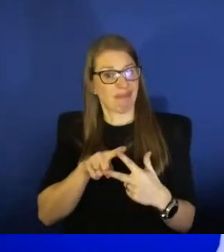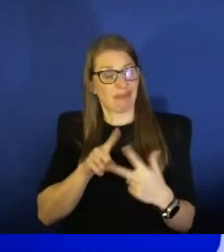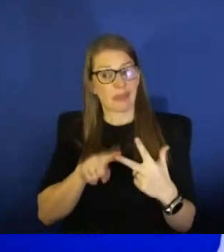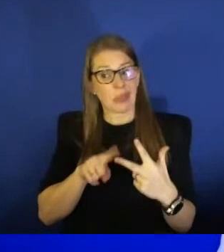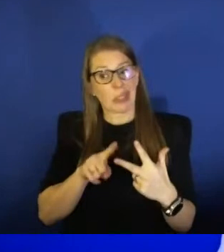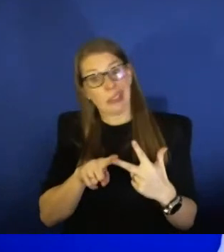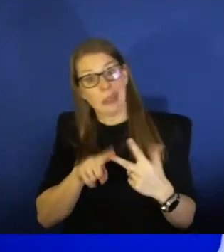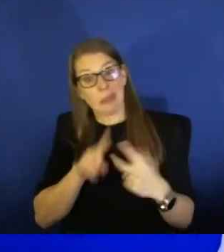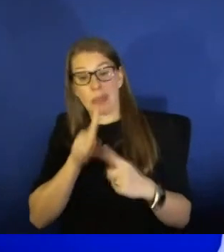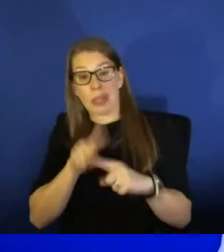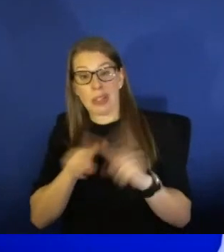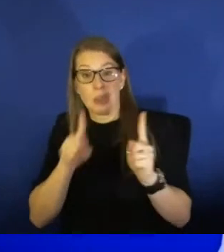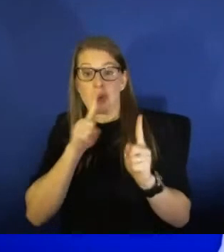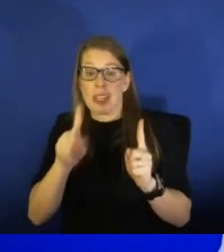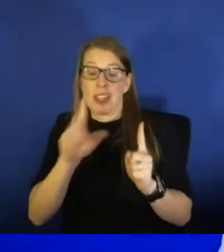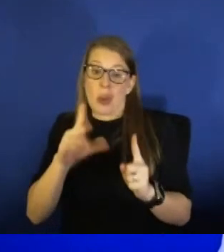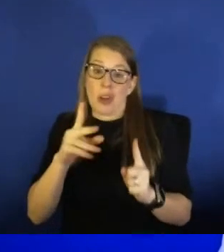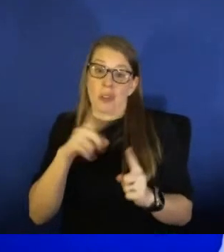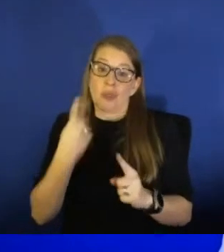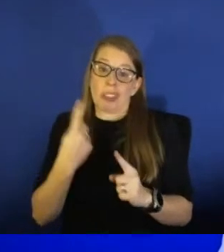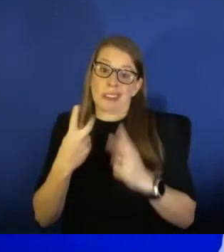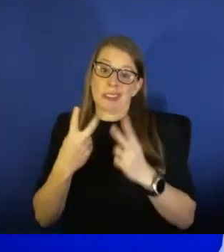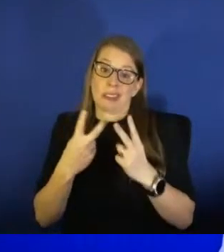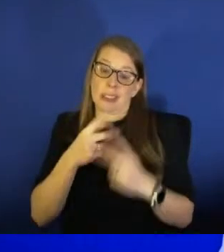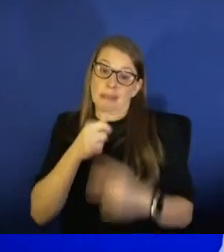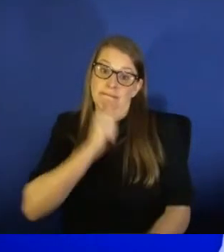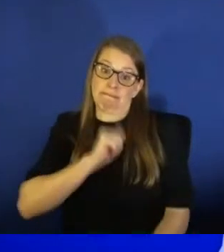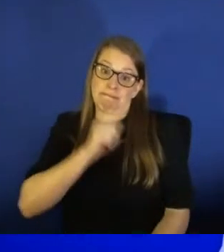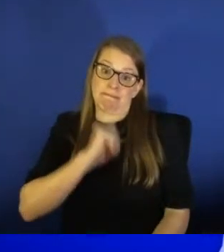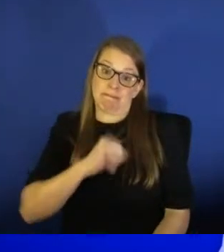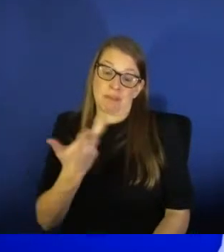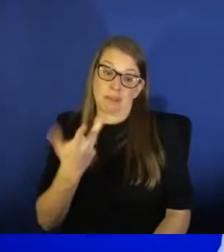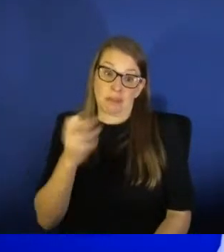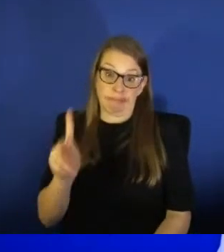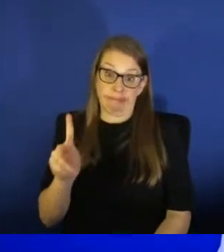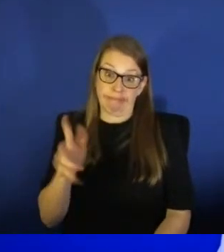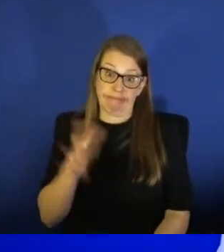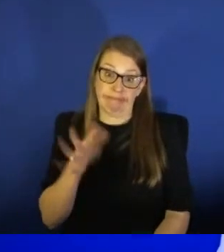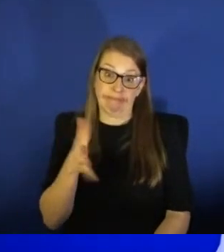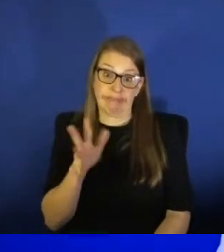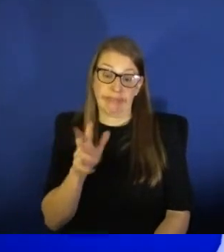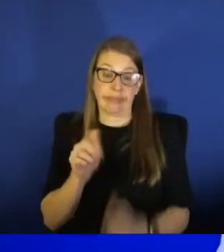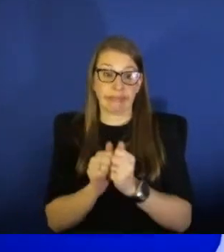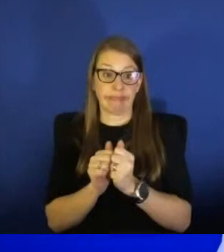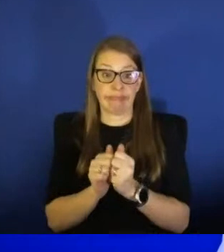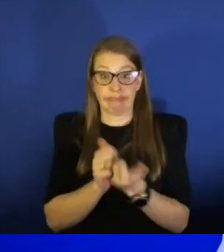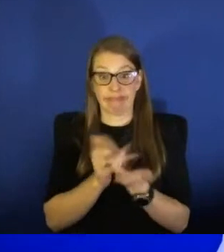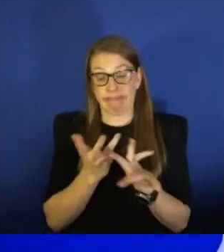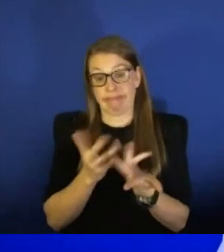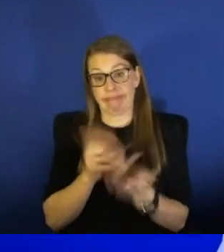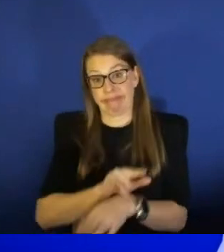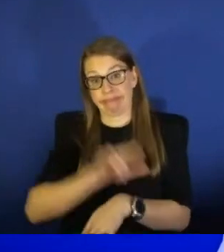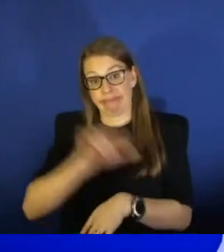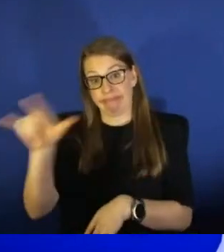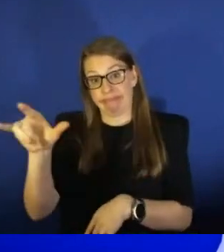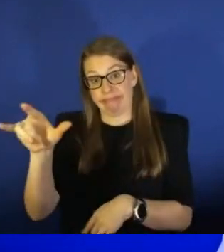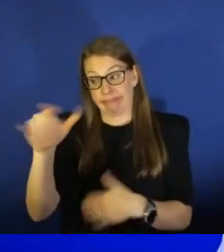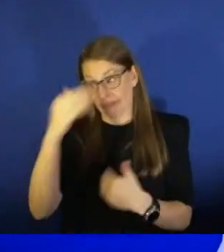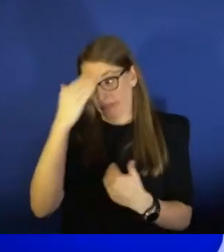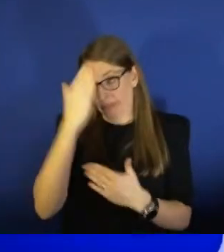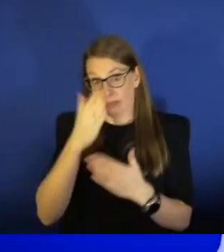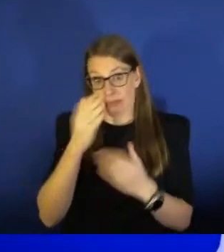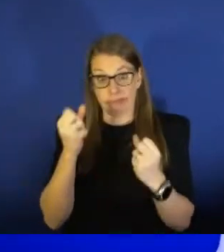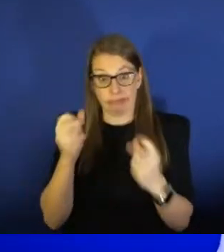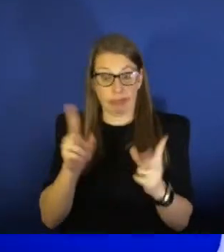is your risk tolerance, right? Are you going to be sort of okay with flying on a plane knowing that there's going to be a lot of